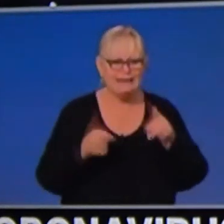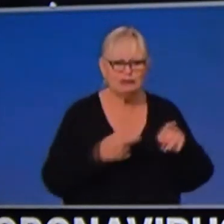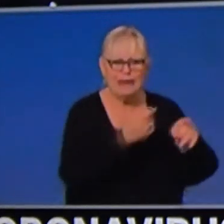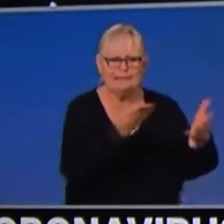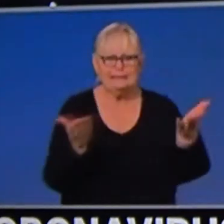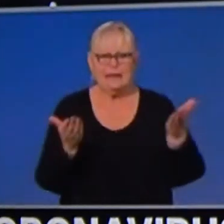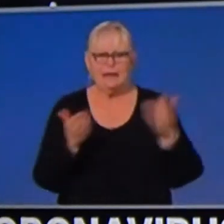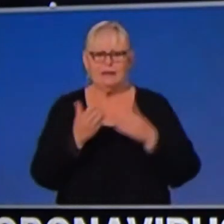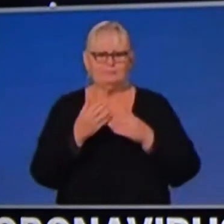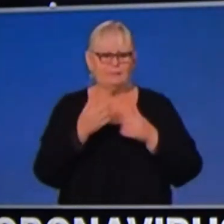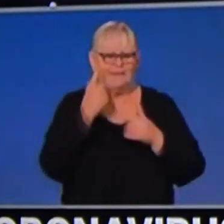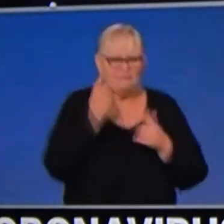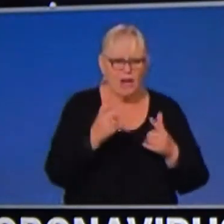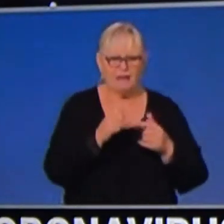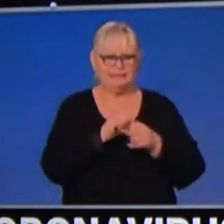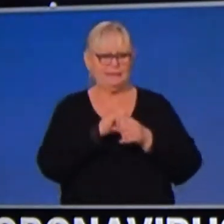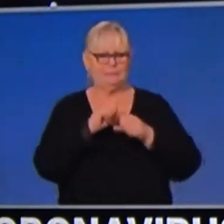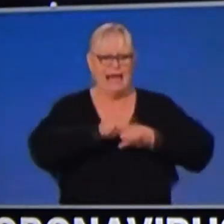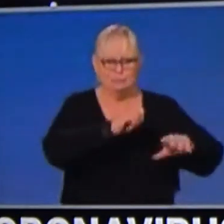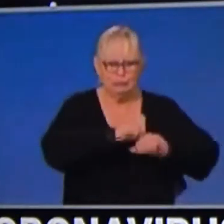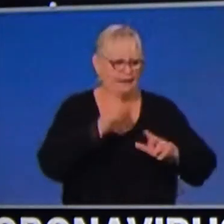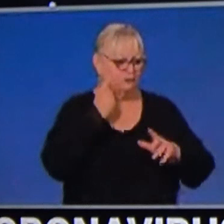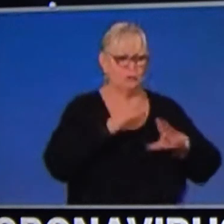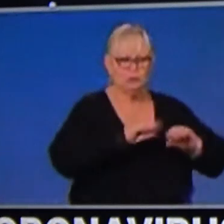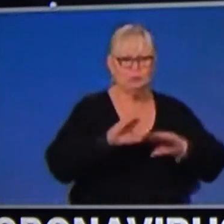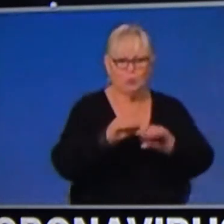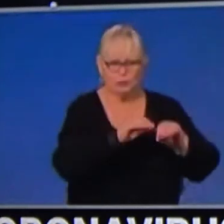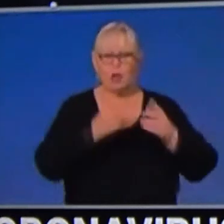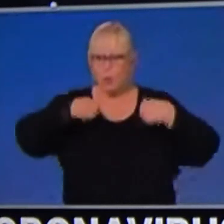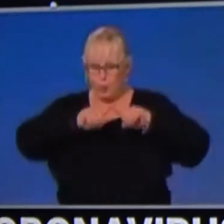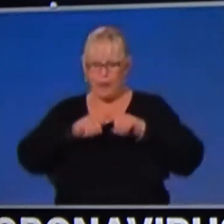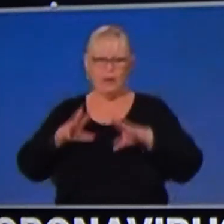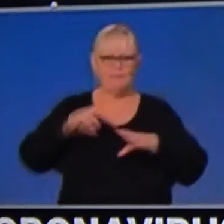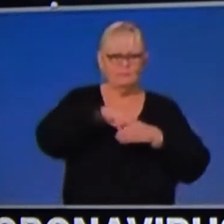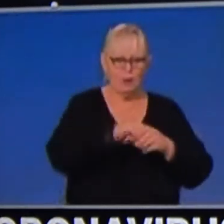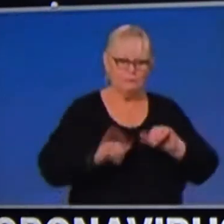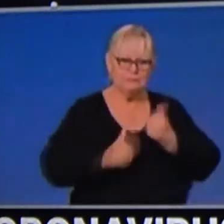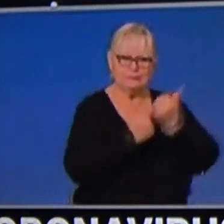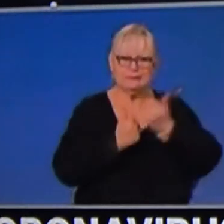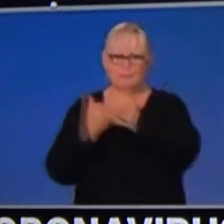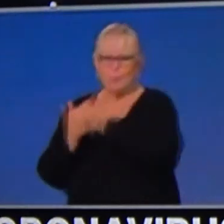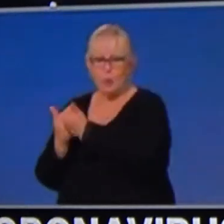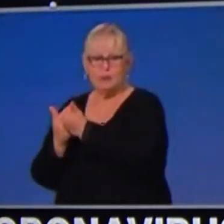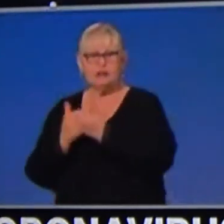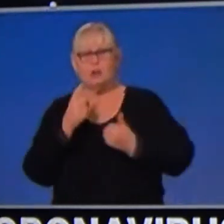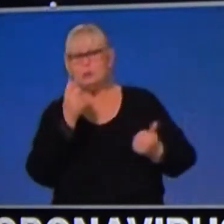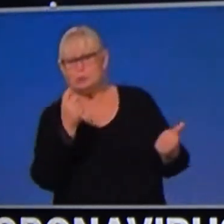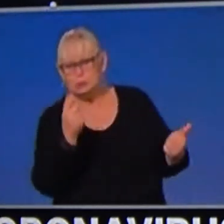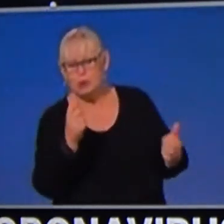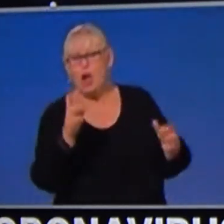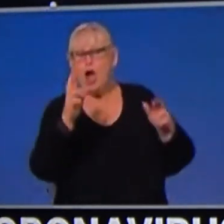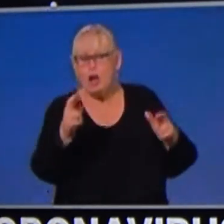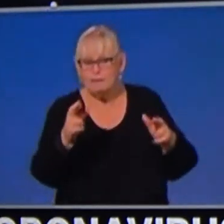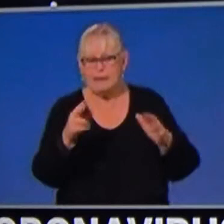it and reacting to it if there are outbreaks. Well, the more we might be able to at some point return to easing of